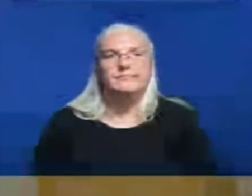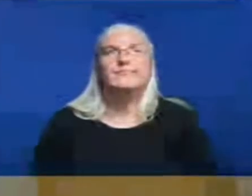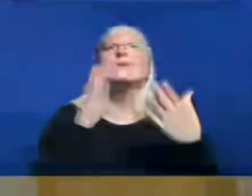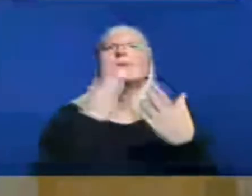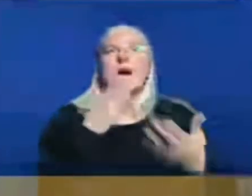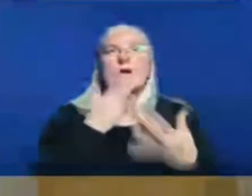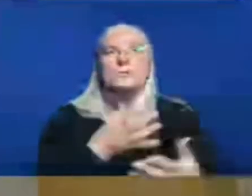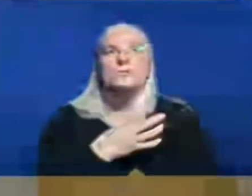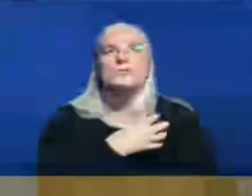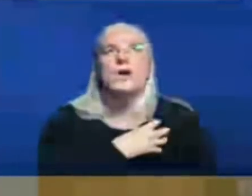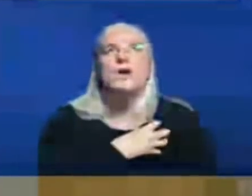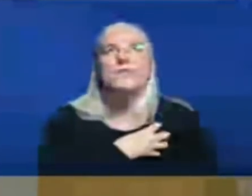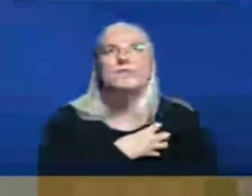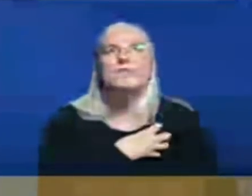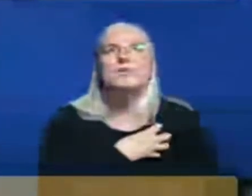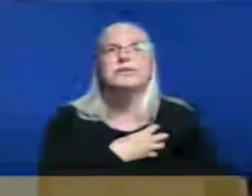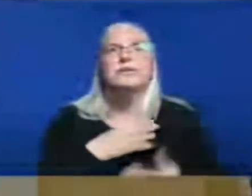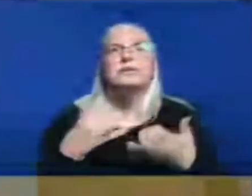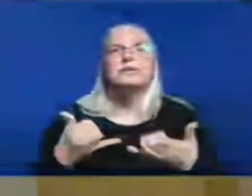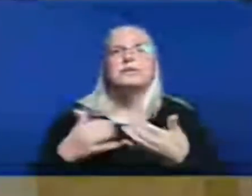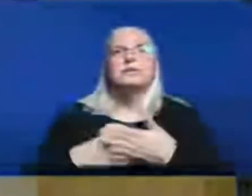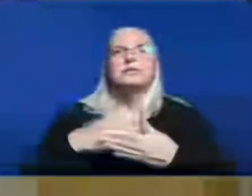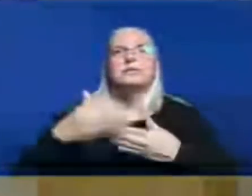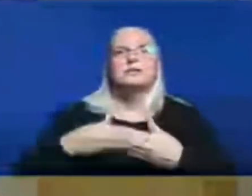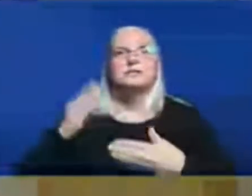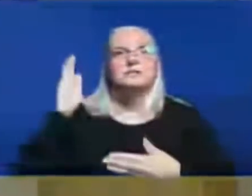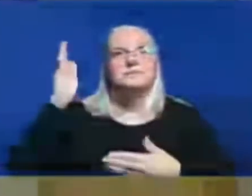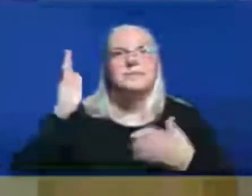Rollin from the California Highway Patrol.